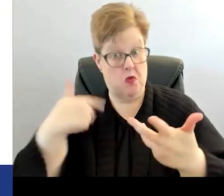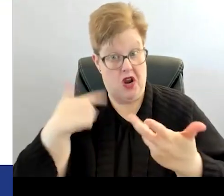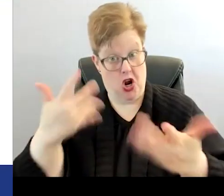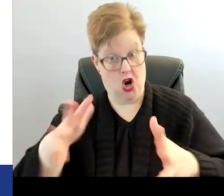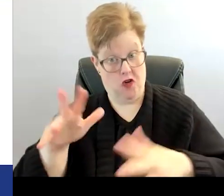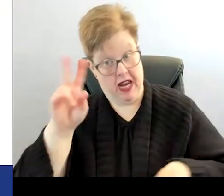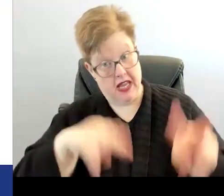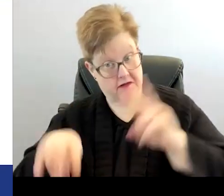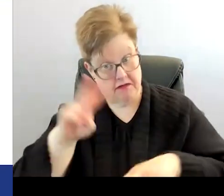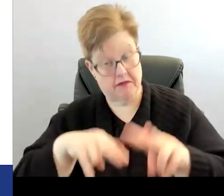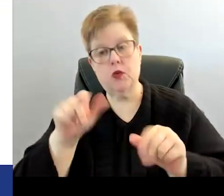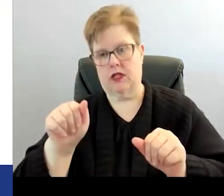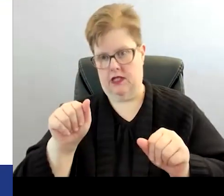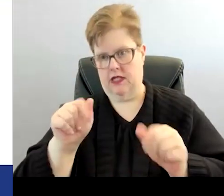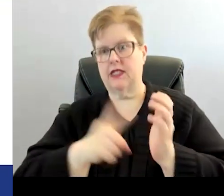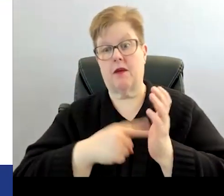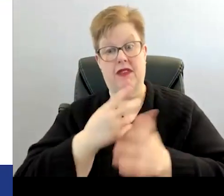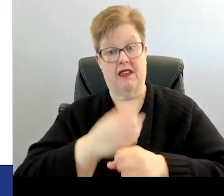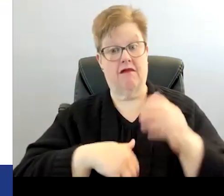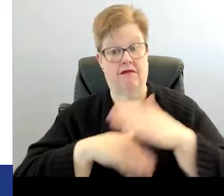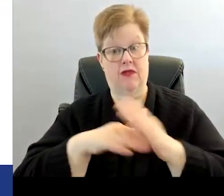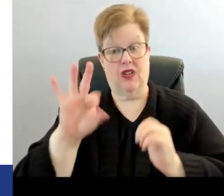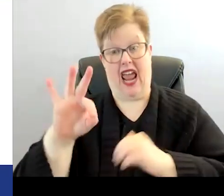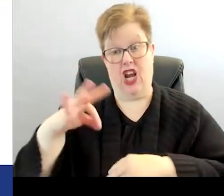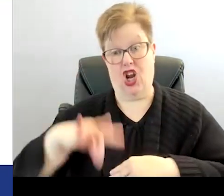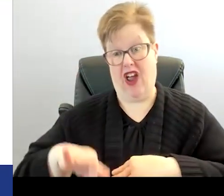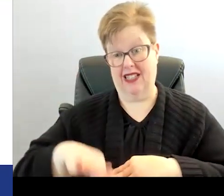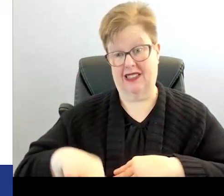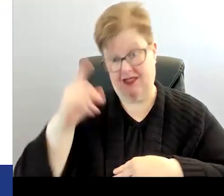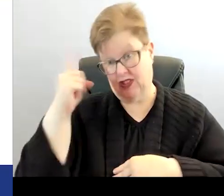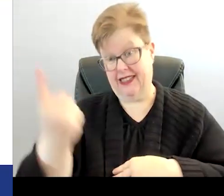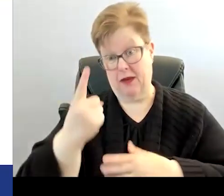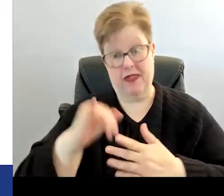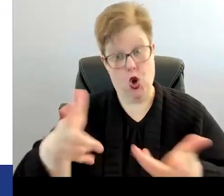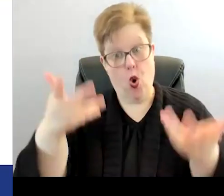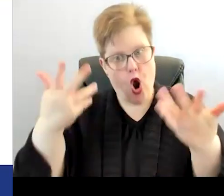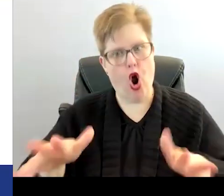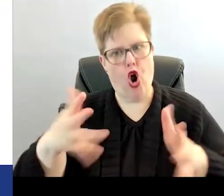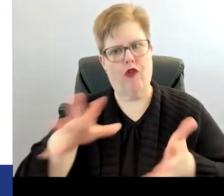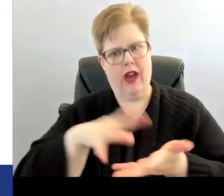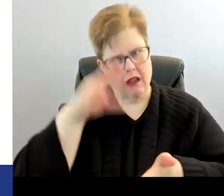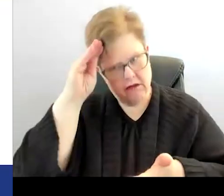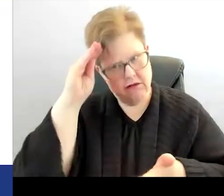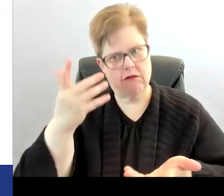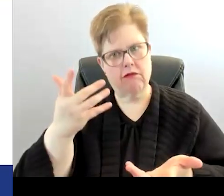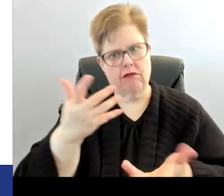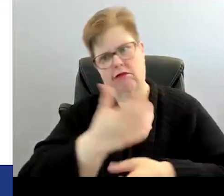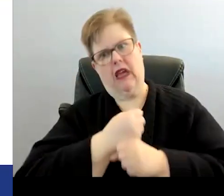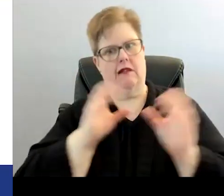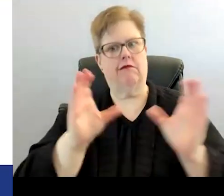evaluated those, you can sometimes get 9 credits for something that you've already